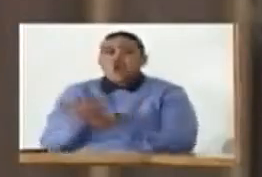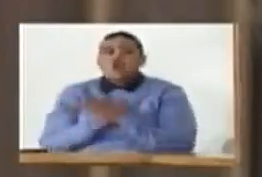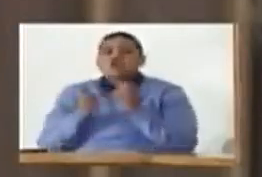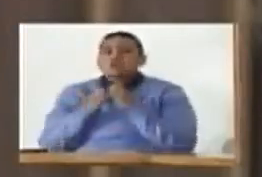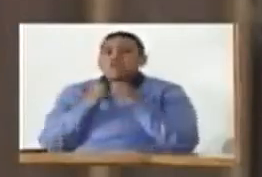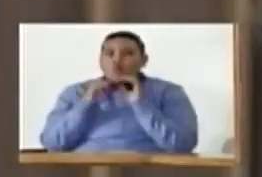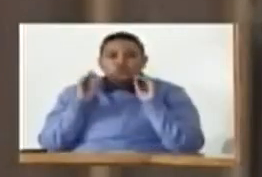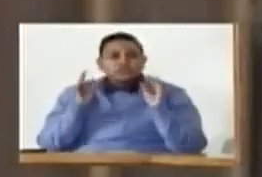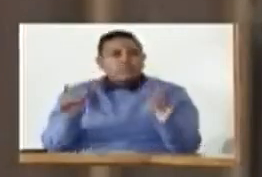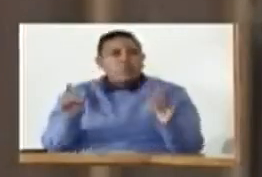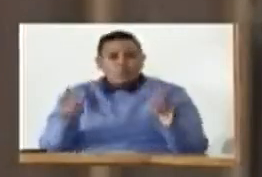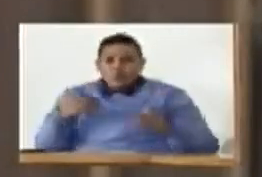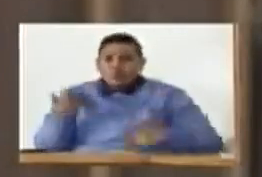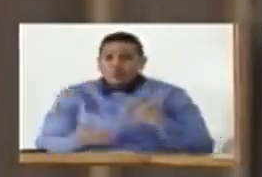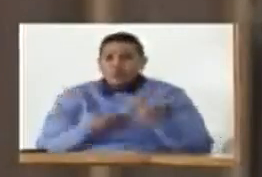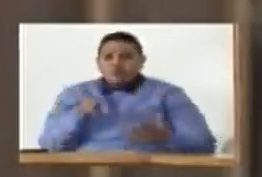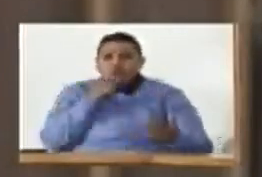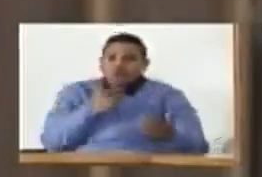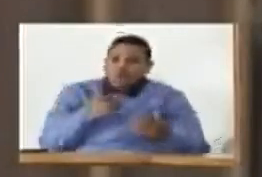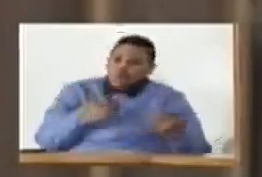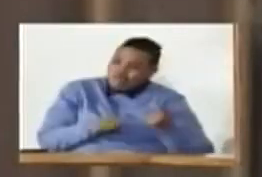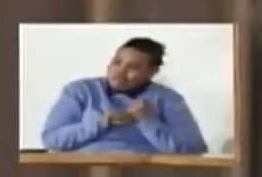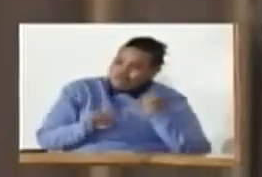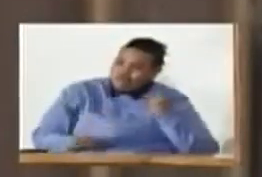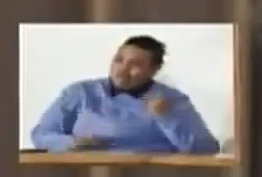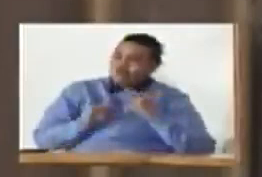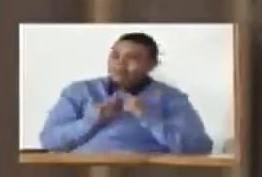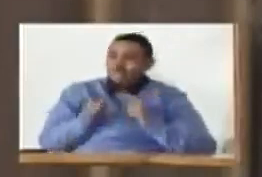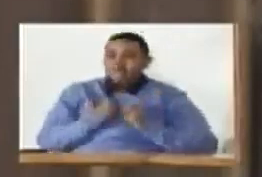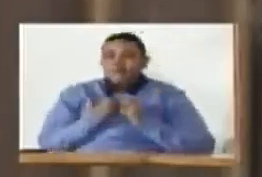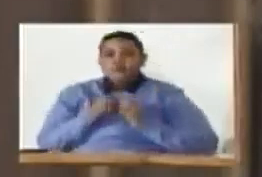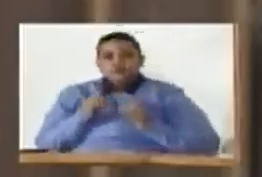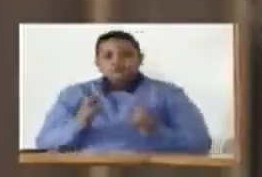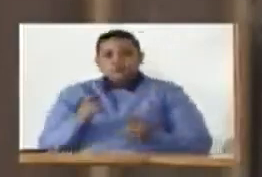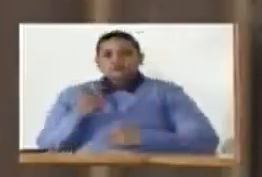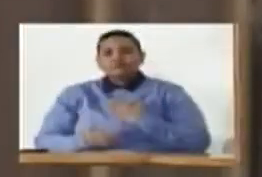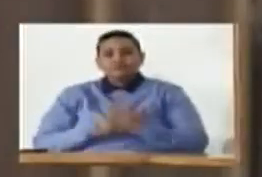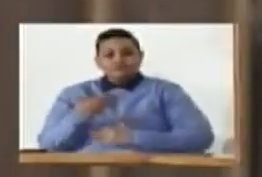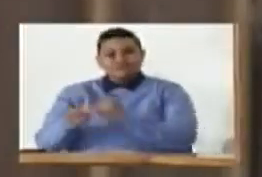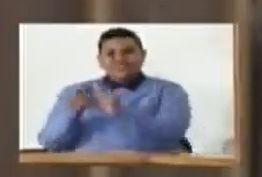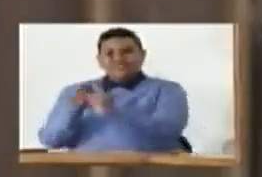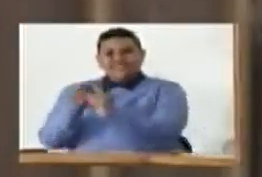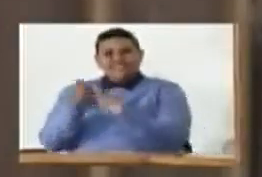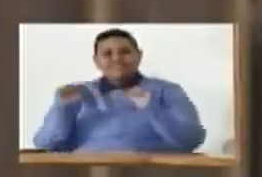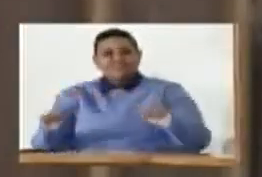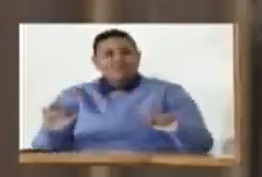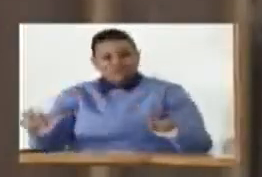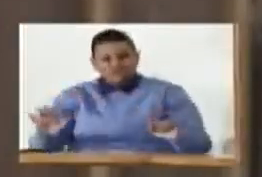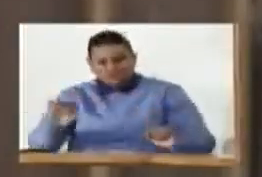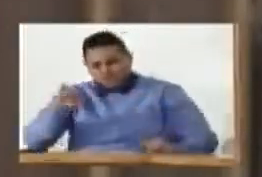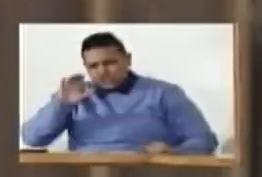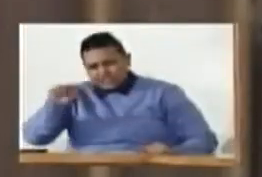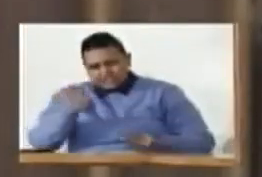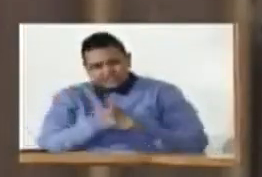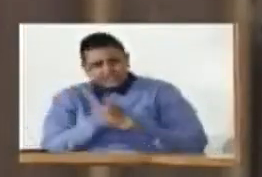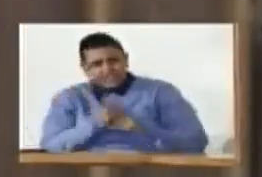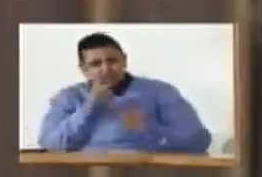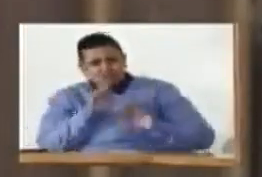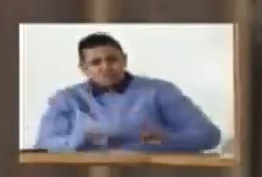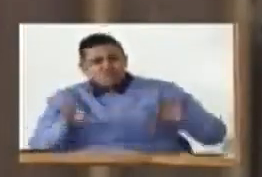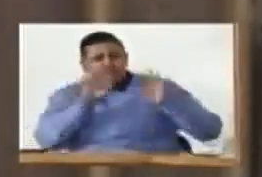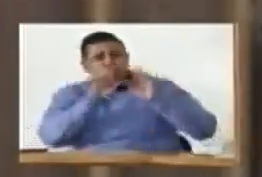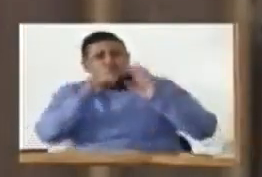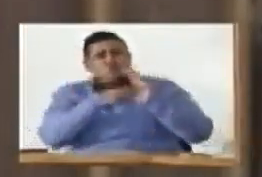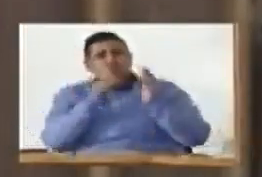seamless, efficient, and effective. The JCA plays a crucial role in revenue collection